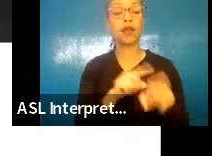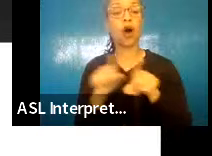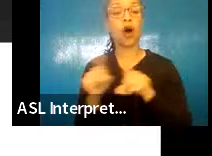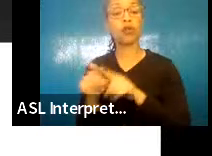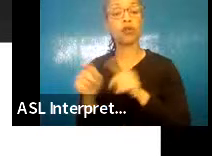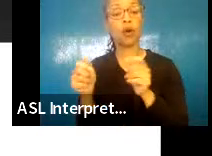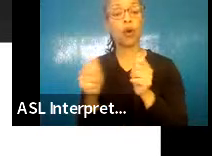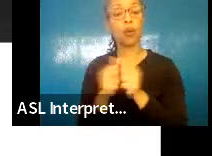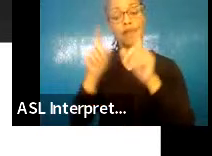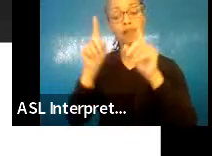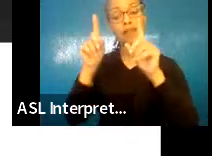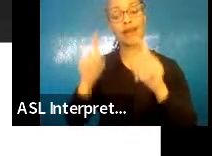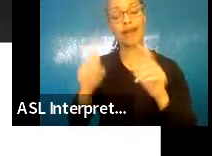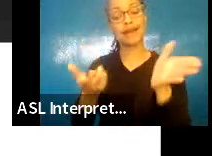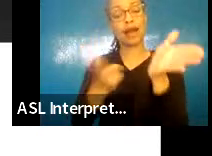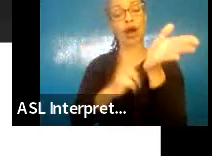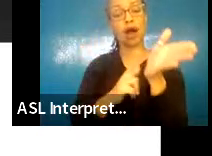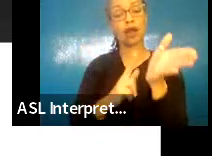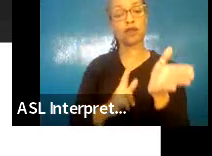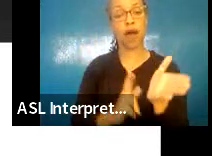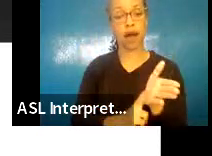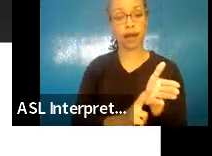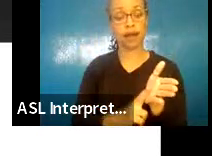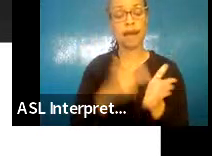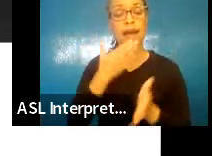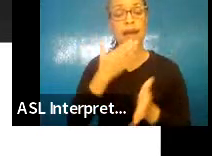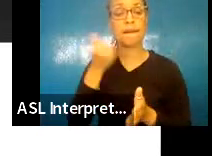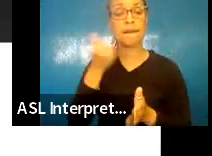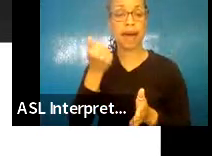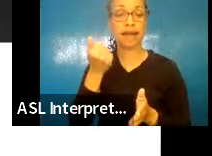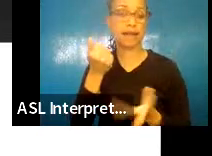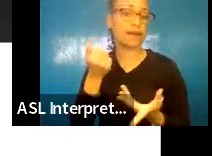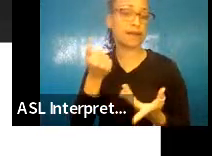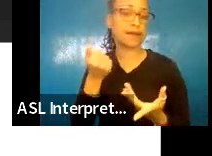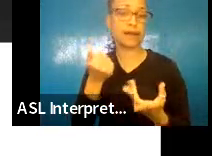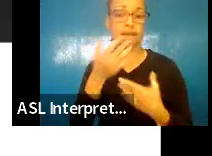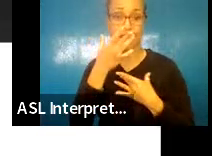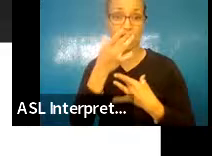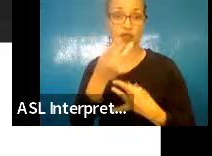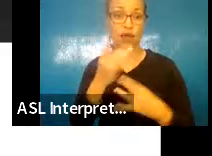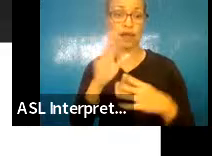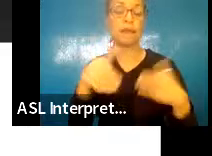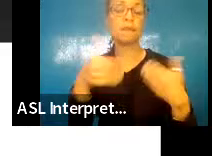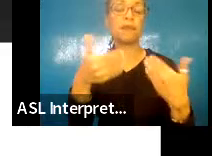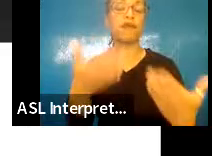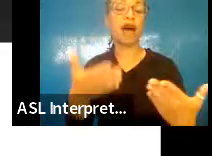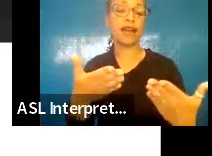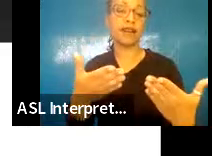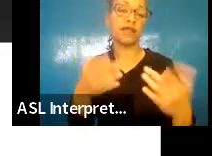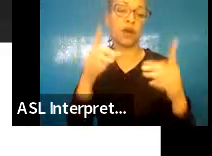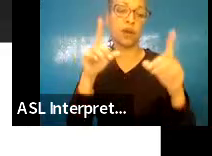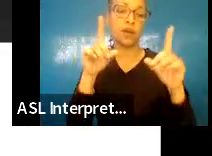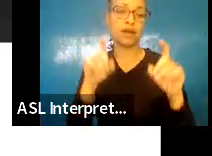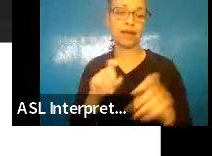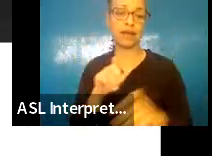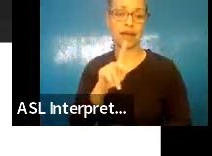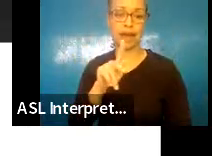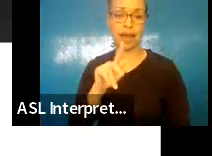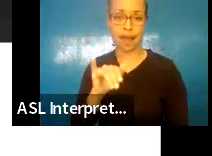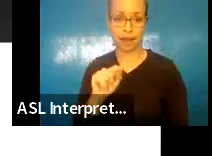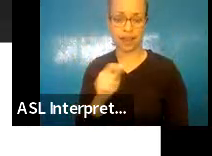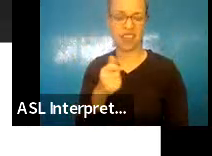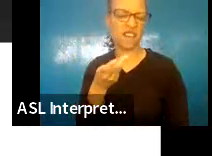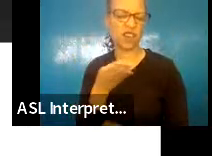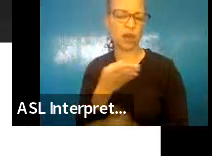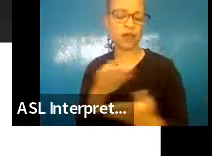some of our testing contracts who have expressed interest in providing test to treat as an option. So a few things going on there, and next time we